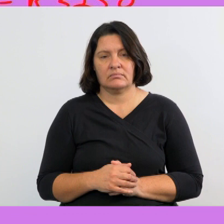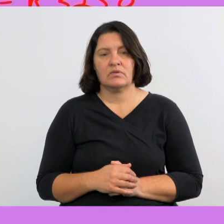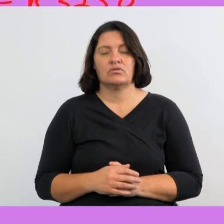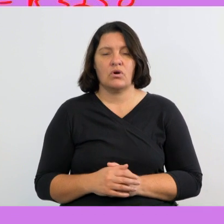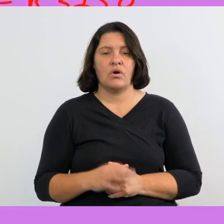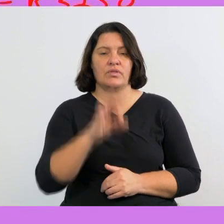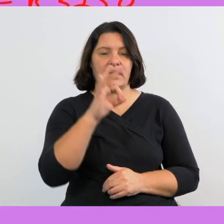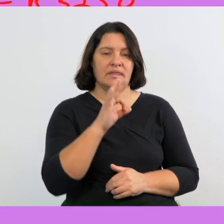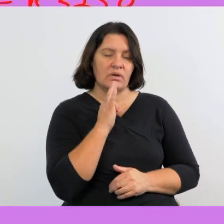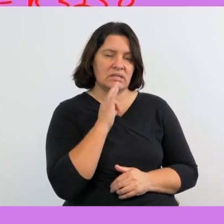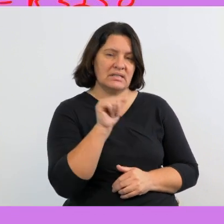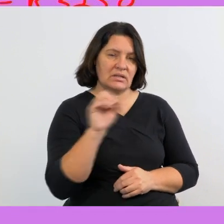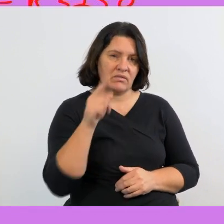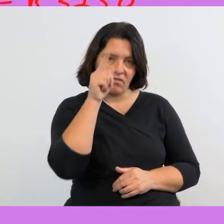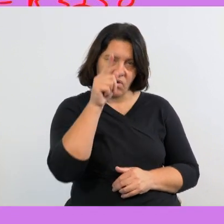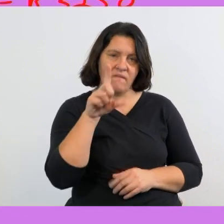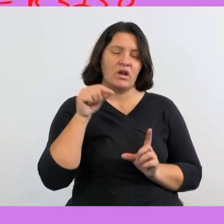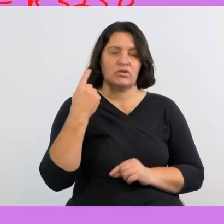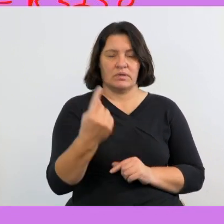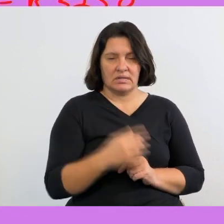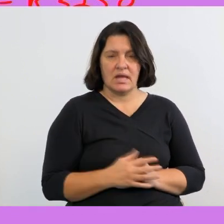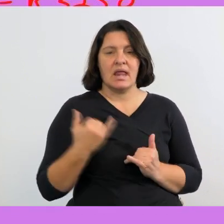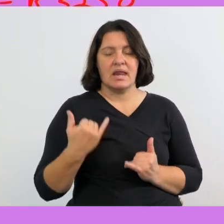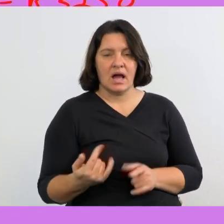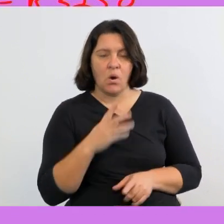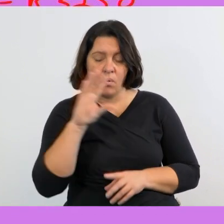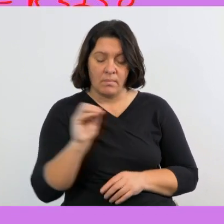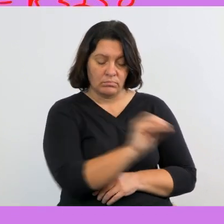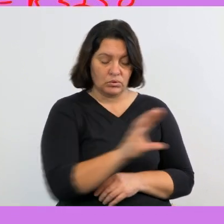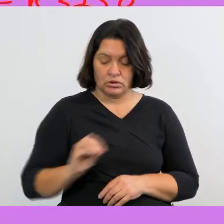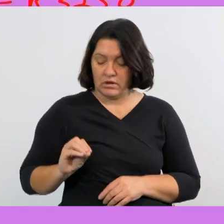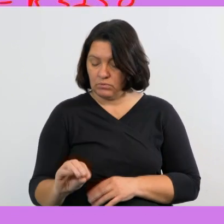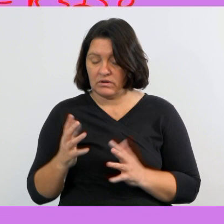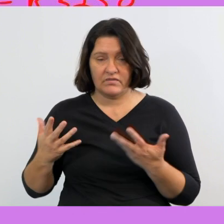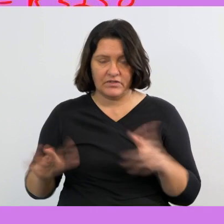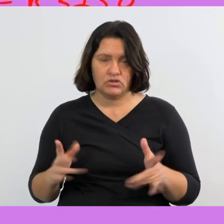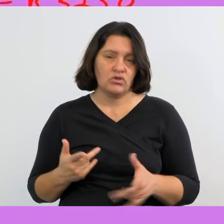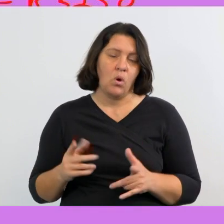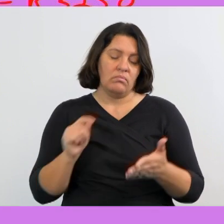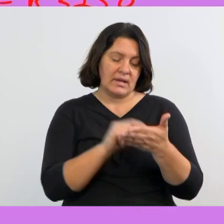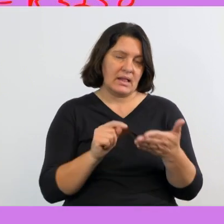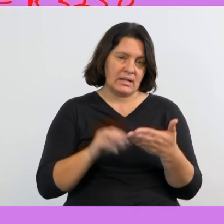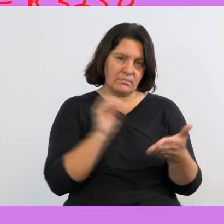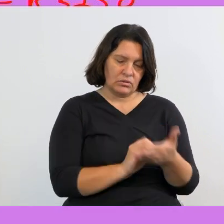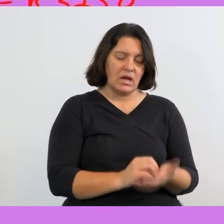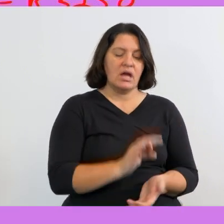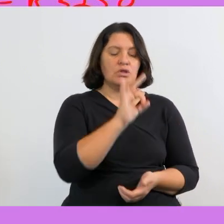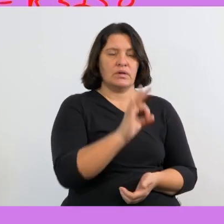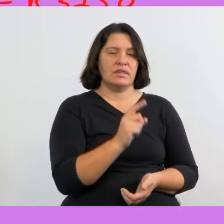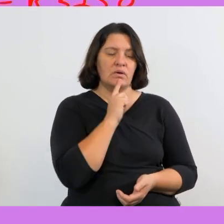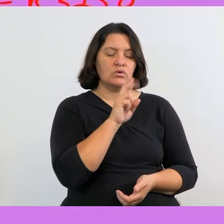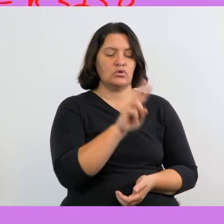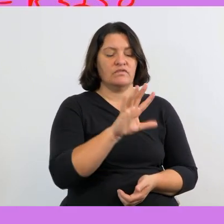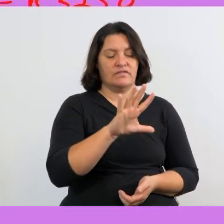3,600 rand per function. So now I already substituted. Let me simplify. I'm going to say